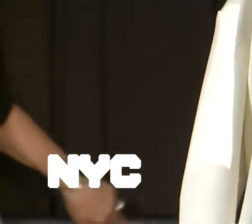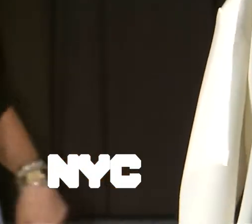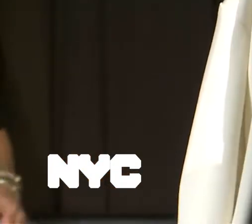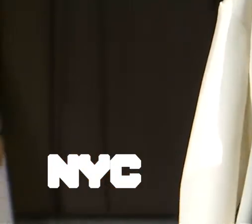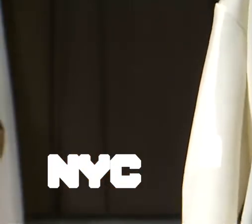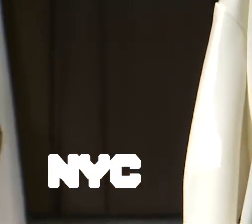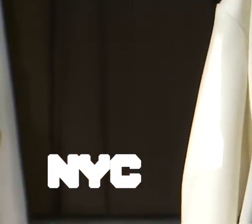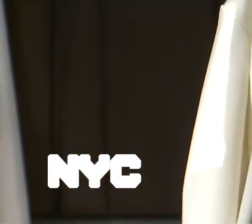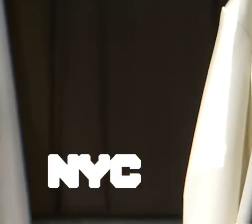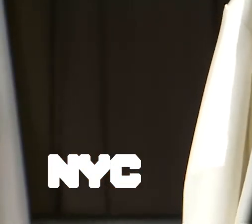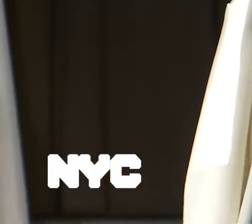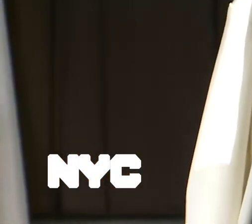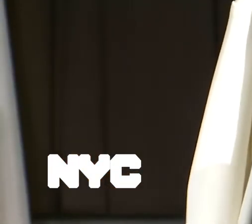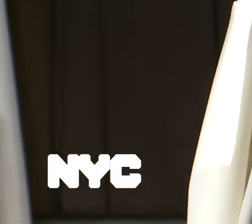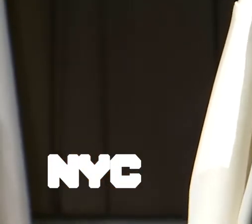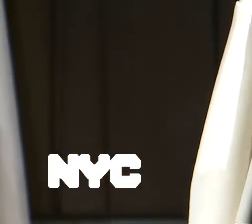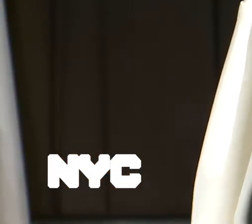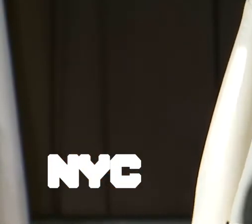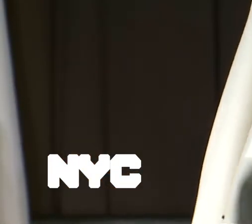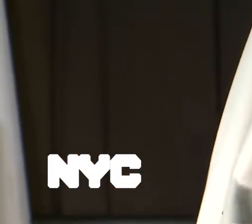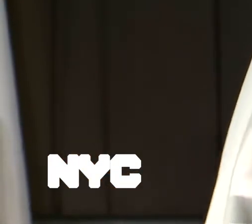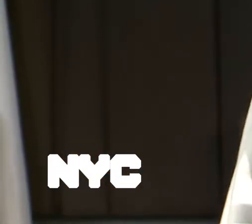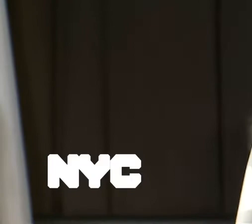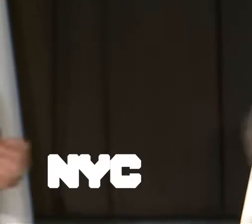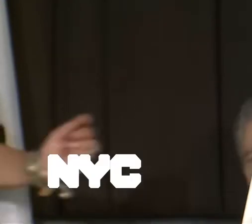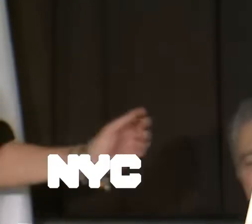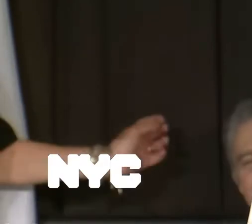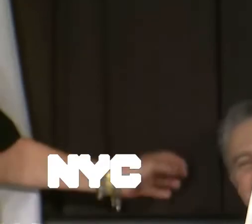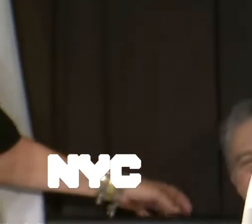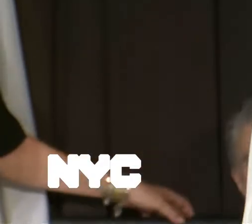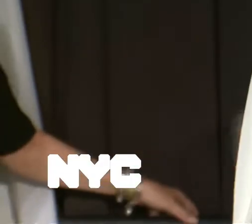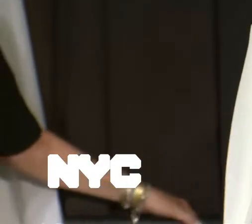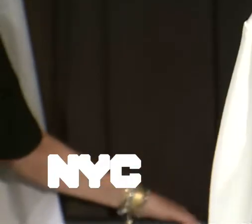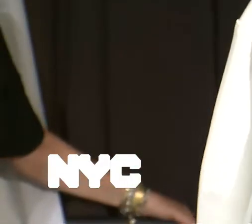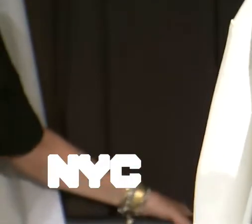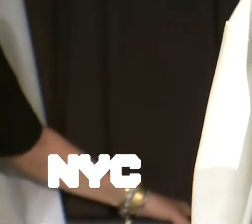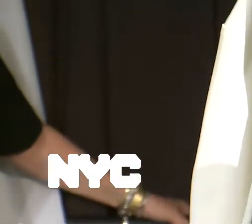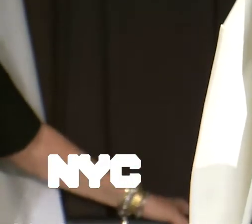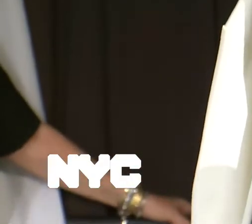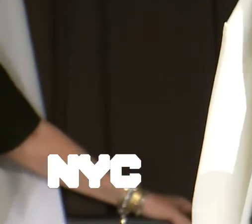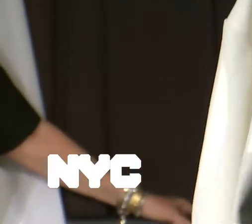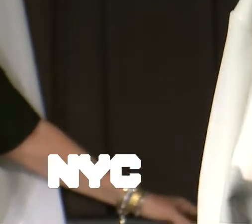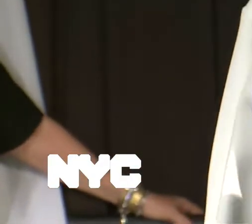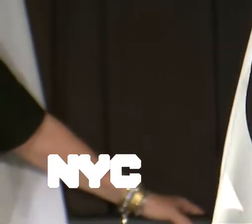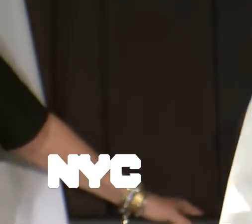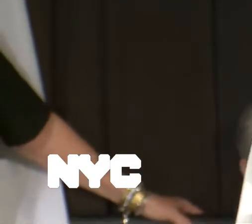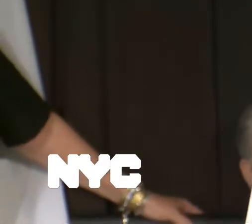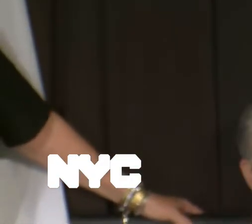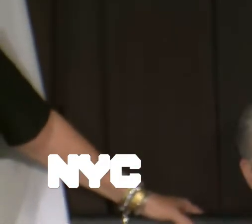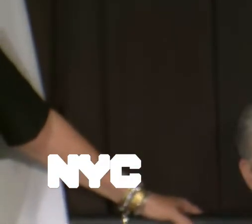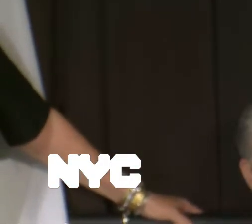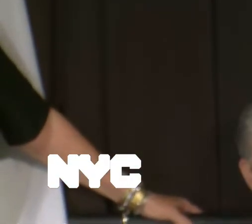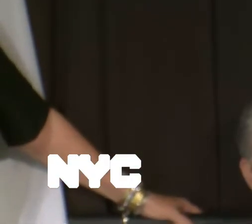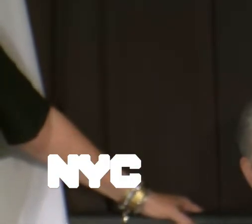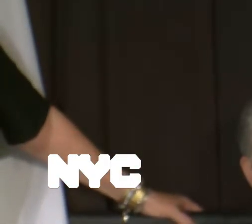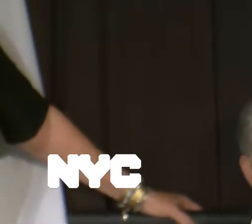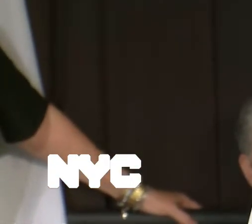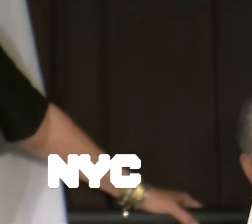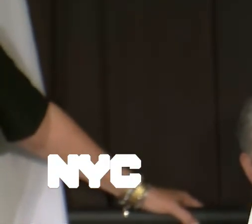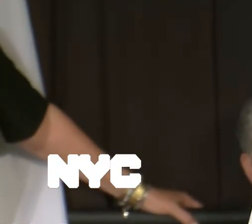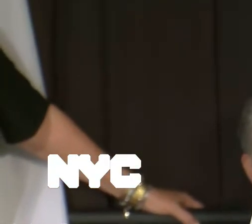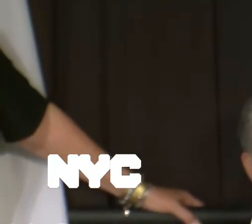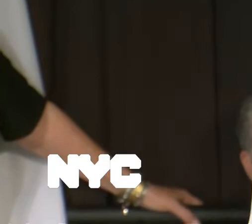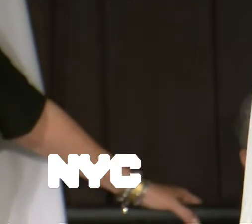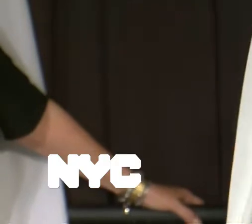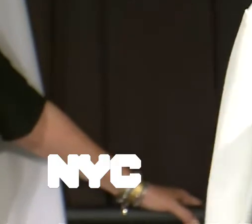seriously... I always say to friends of mine, if I'm dying, take me there and just drive straight to the